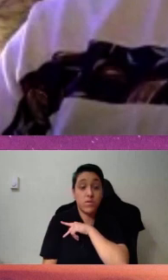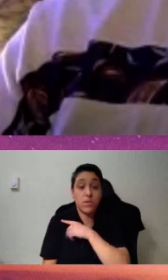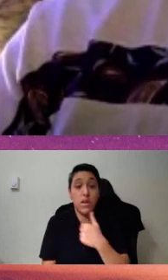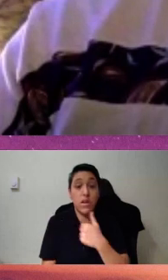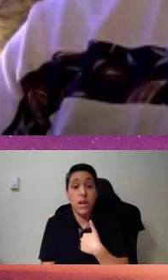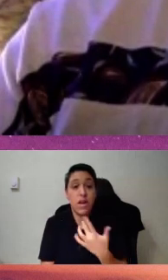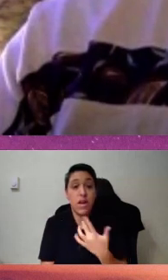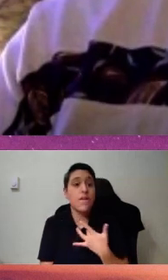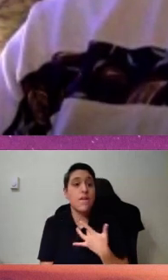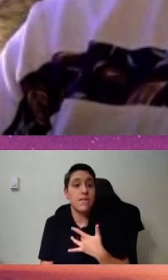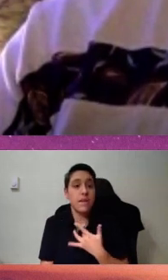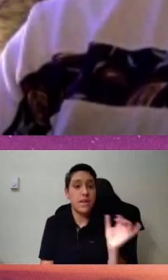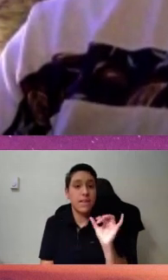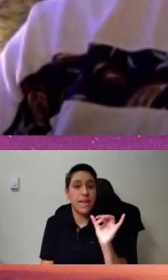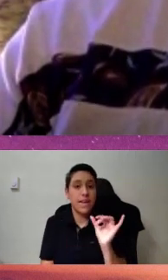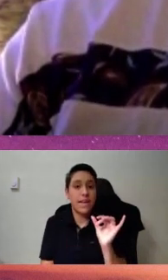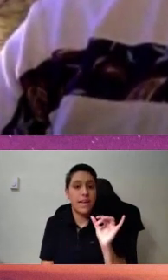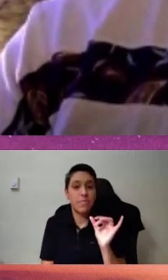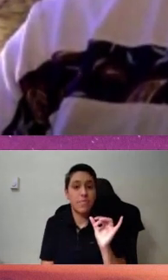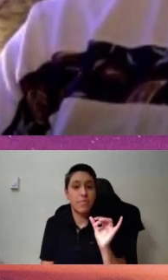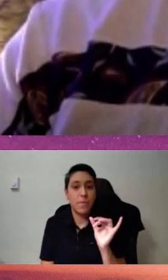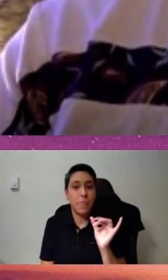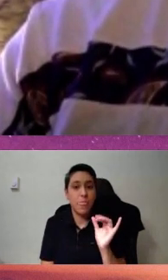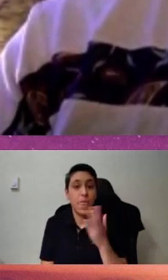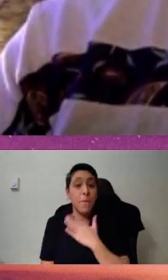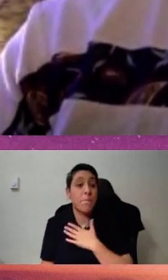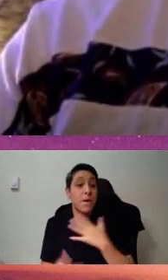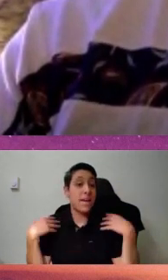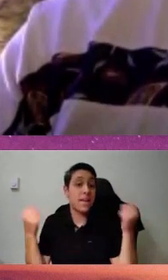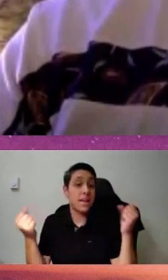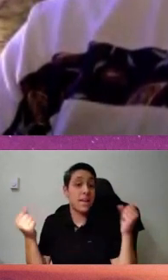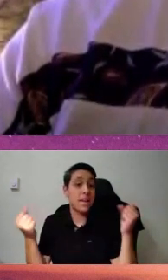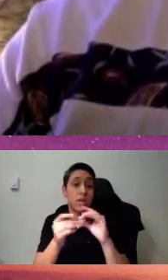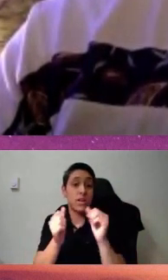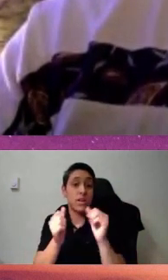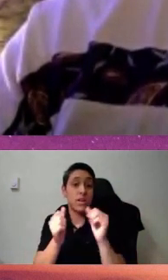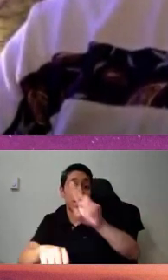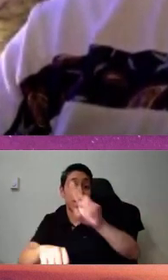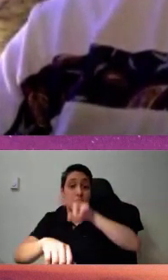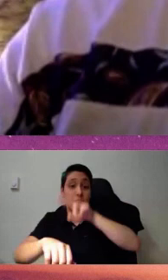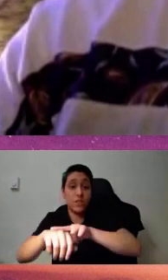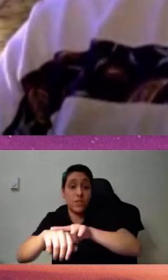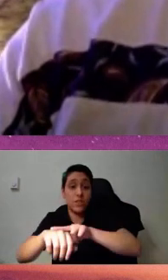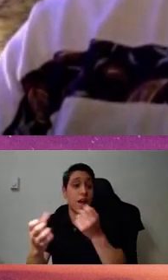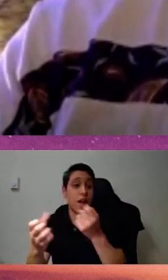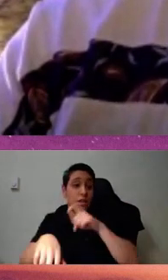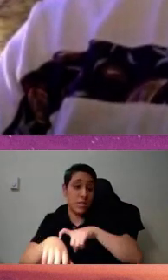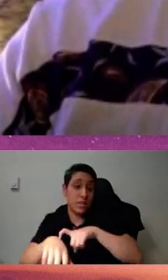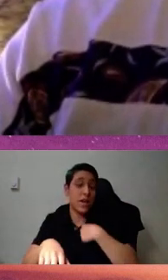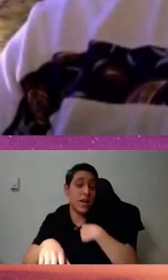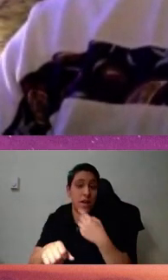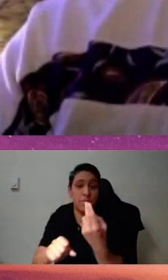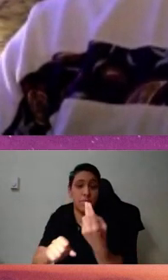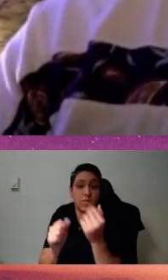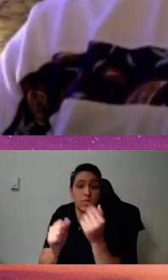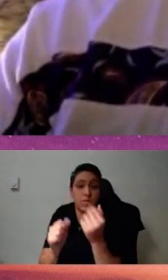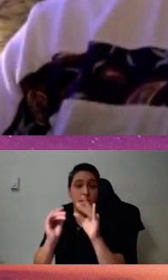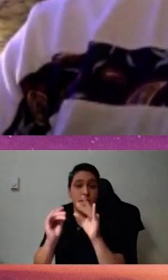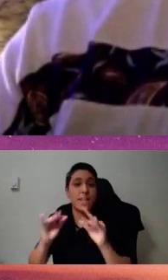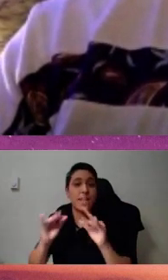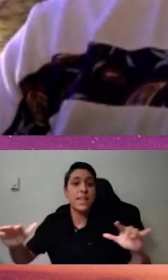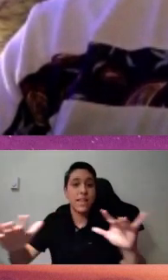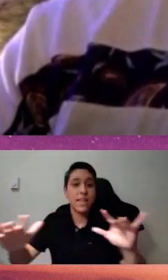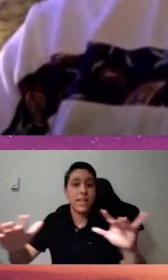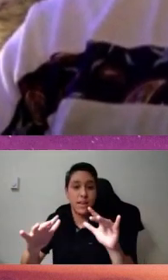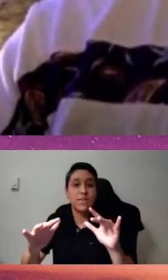centered around how much time I'm spending in nature, how much time I'm connecting with the land as body, how much time I'm